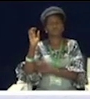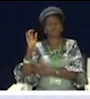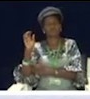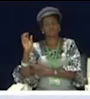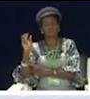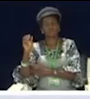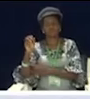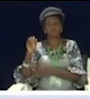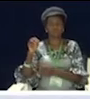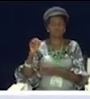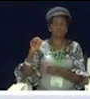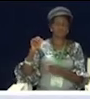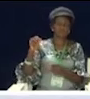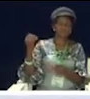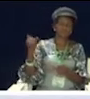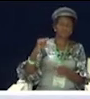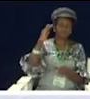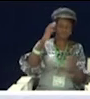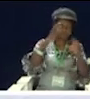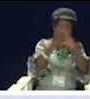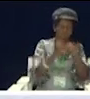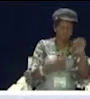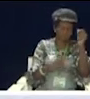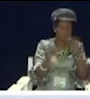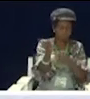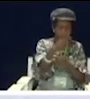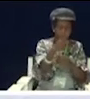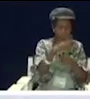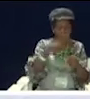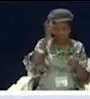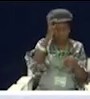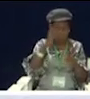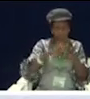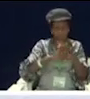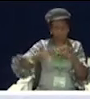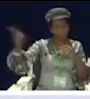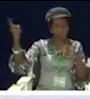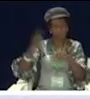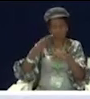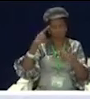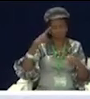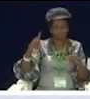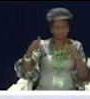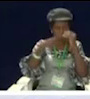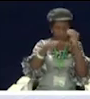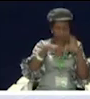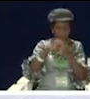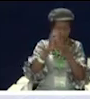you will resist the devil, and the devil will flee for you.